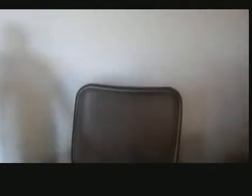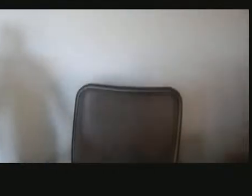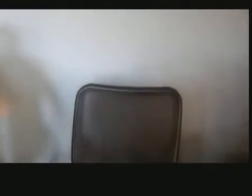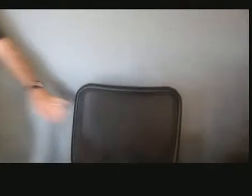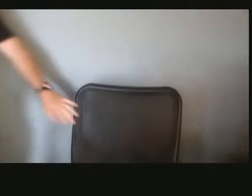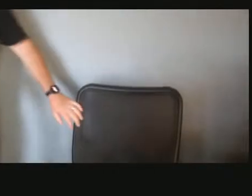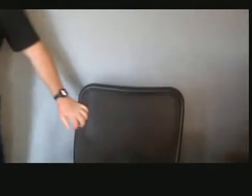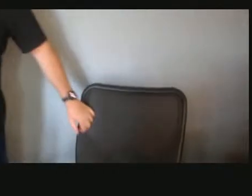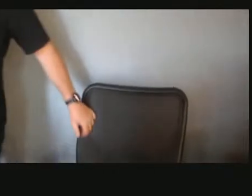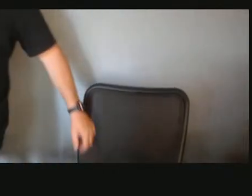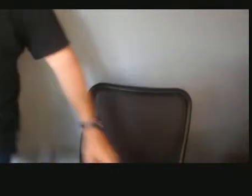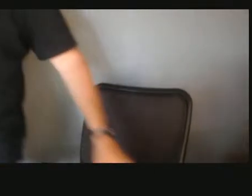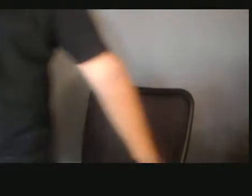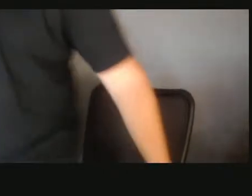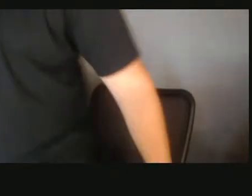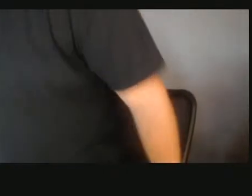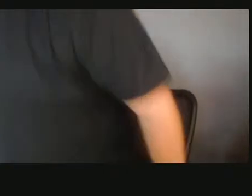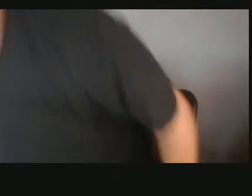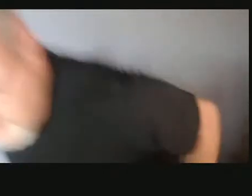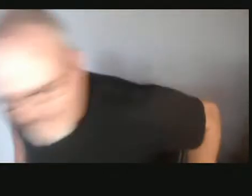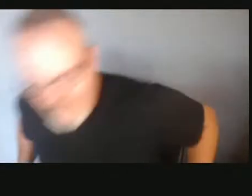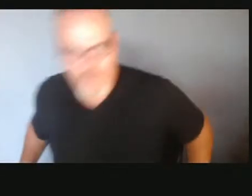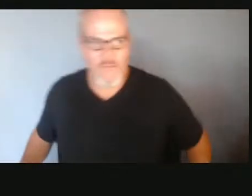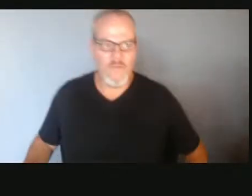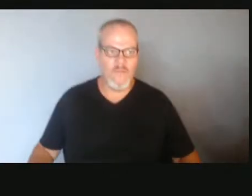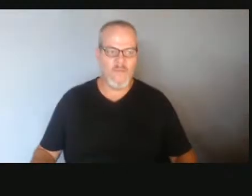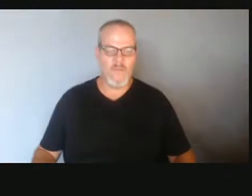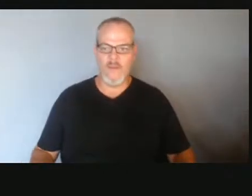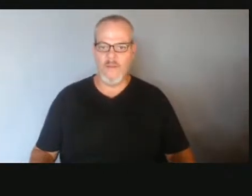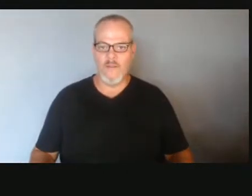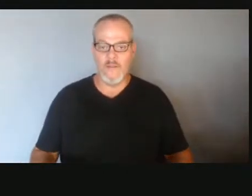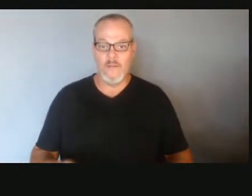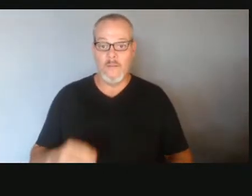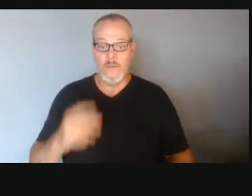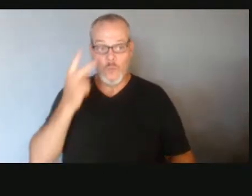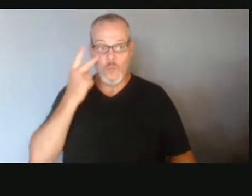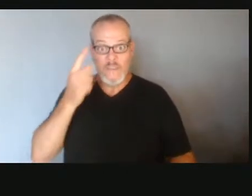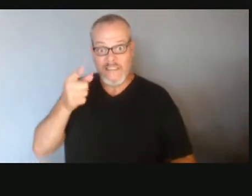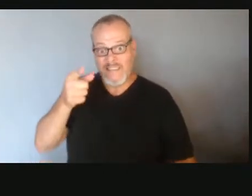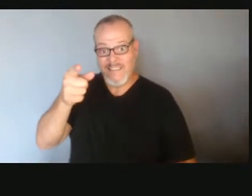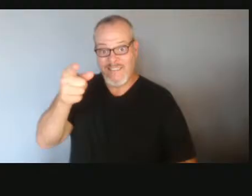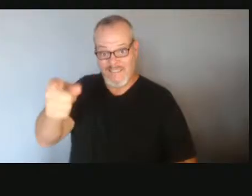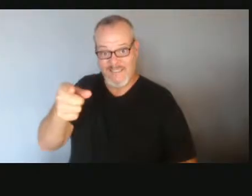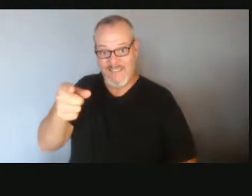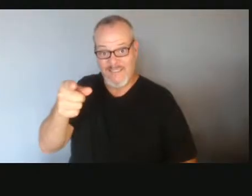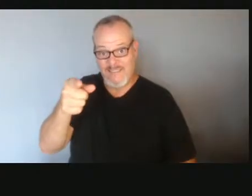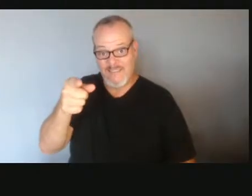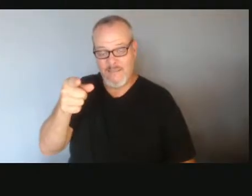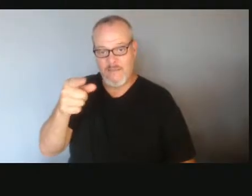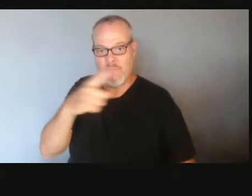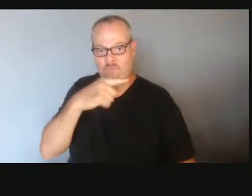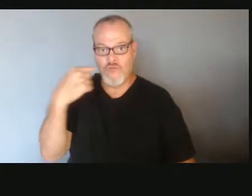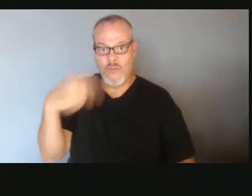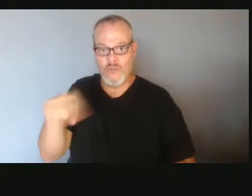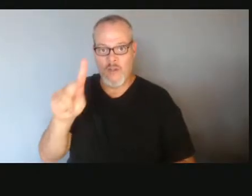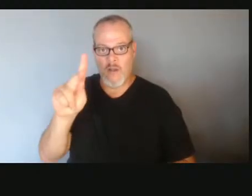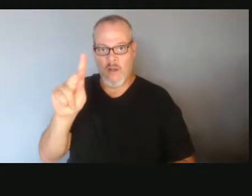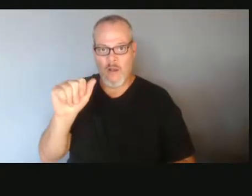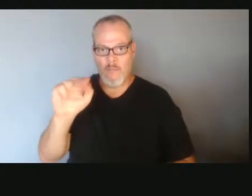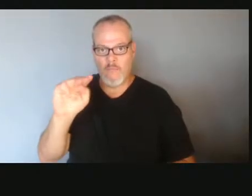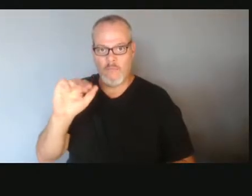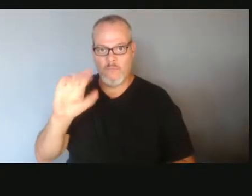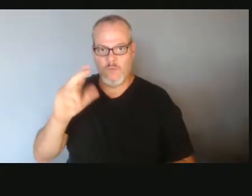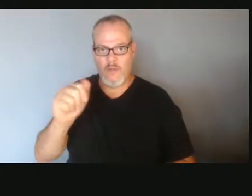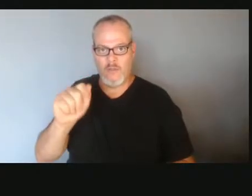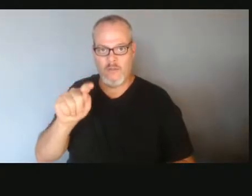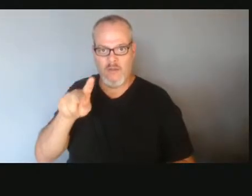this image the remains of the eruption from Kamchatka, the volcano in Kamchatka, following the earthquake that occurred